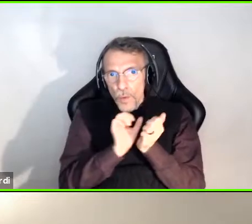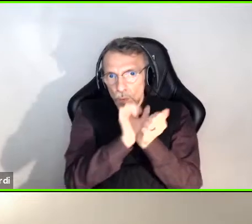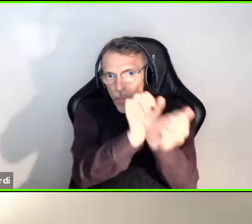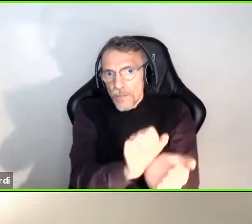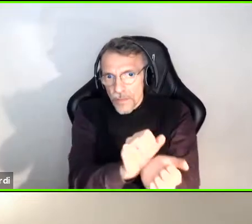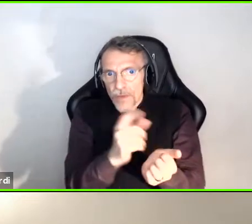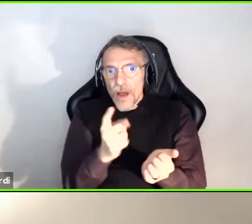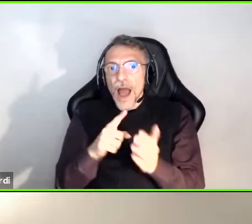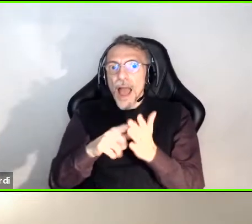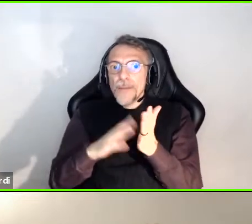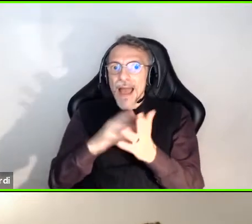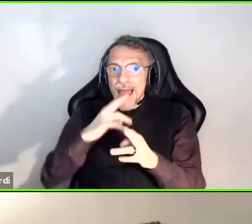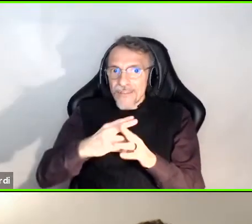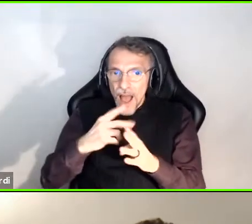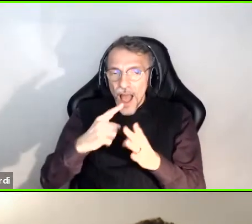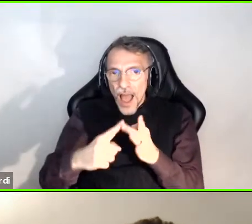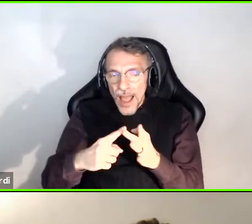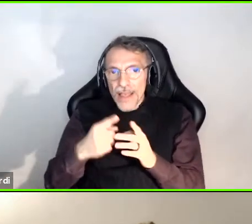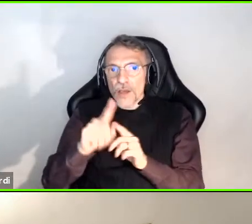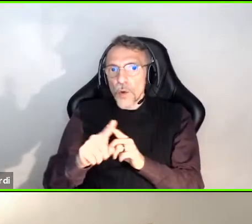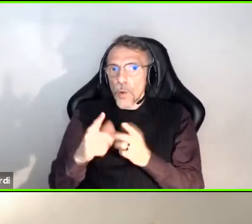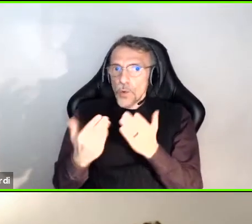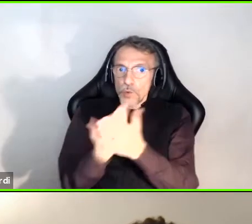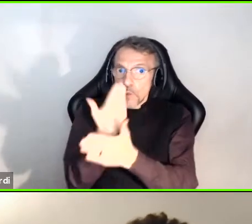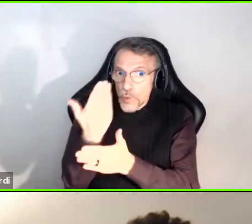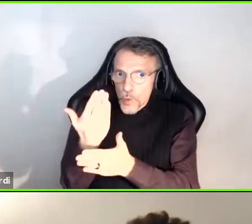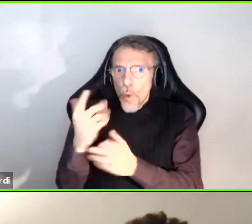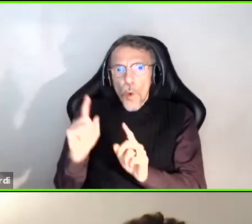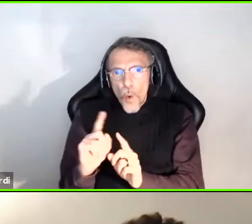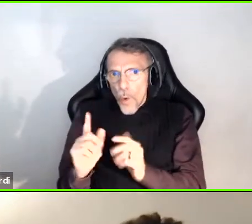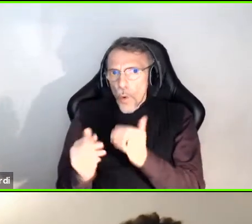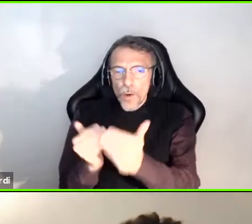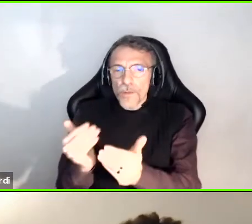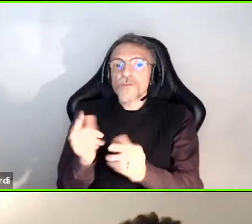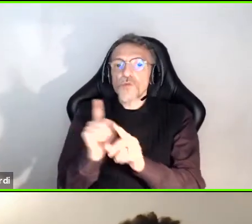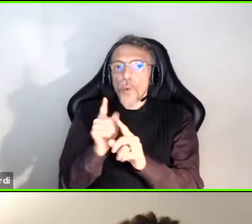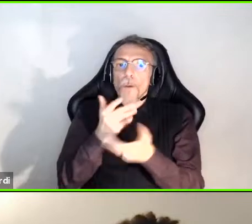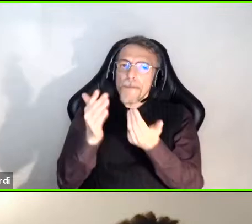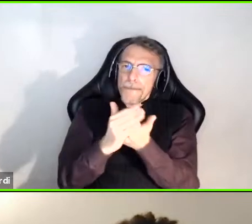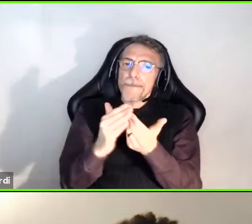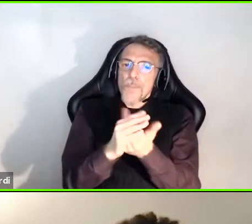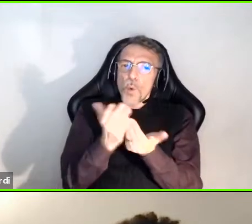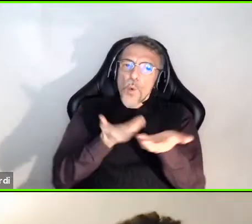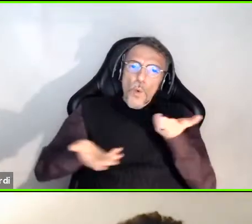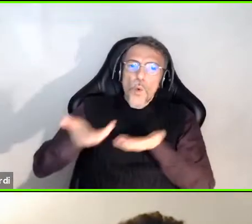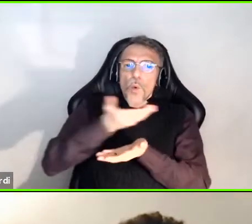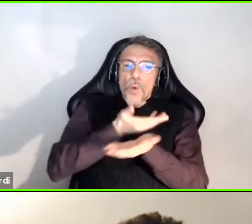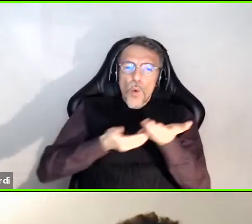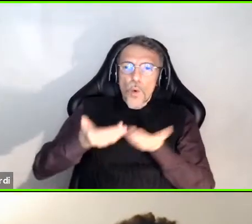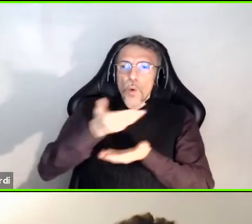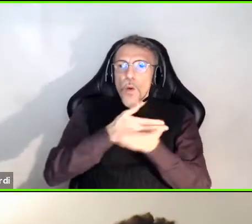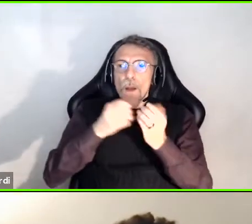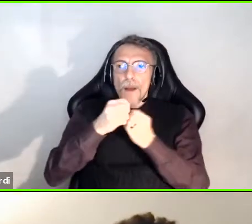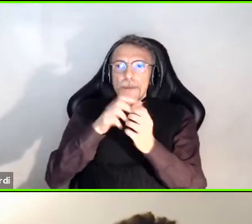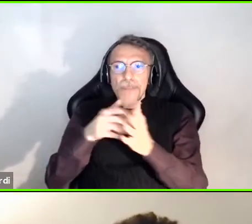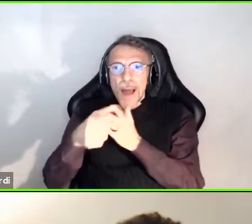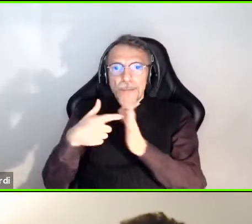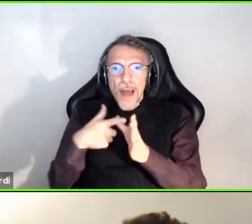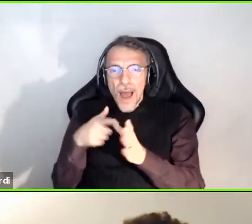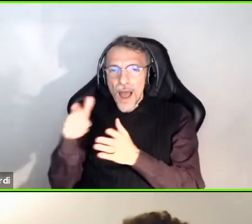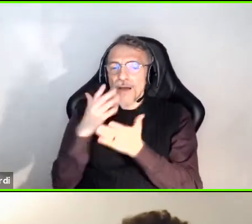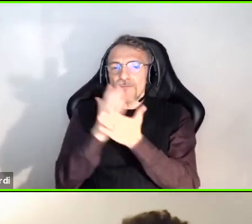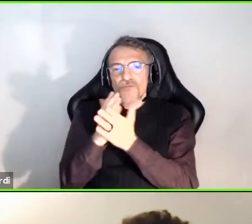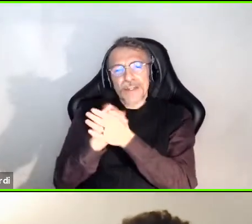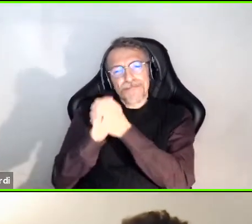versus the new creditors and so on and so forth. So I think that more discussion needs to be had. Baba, I'm really